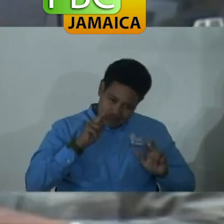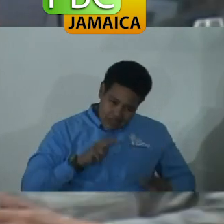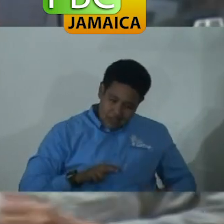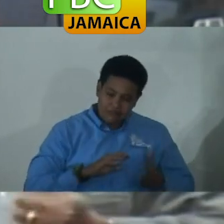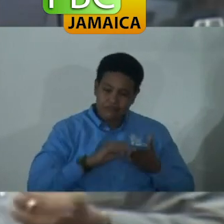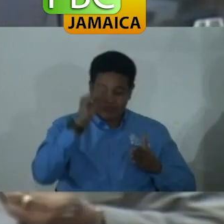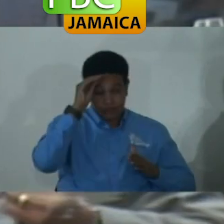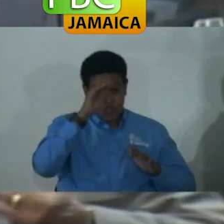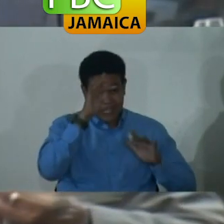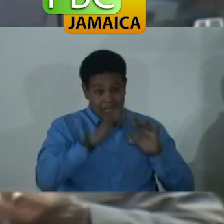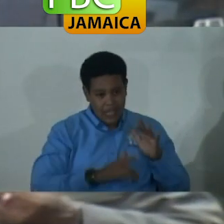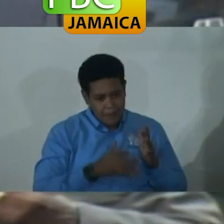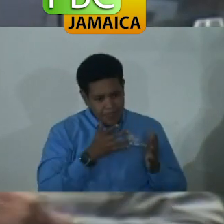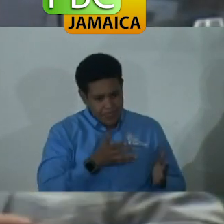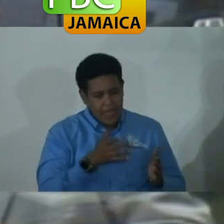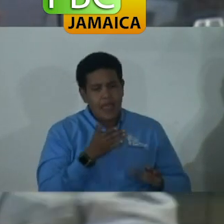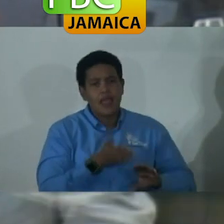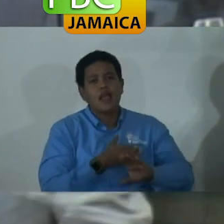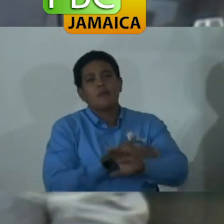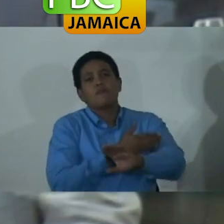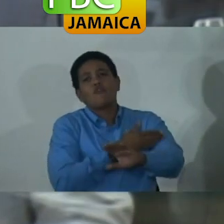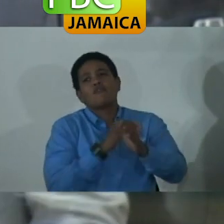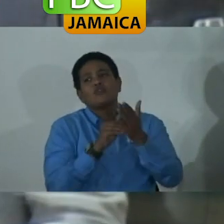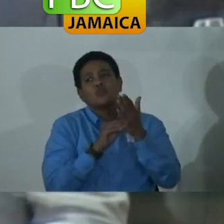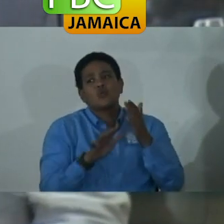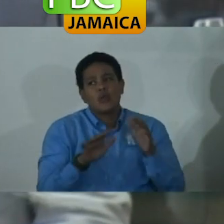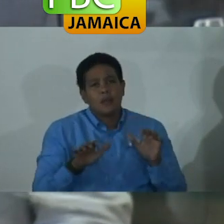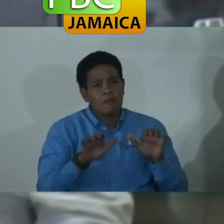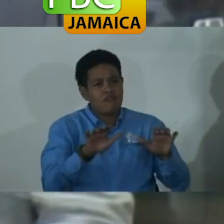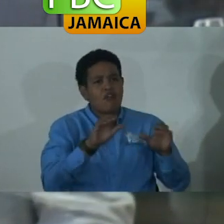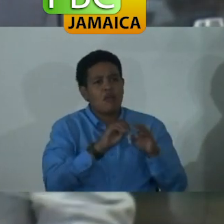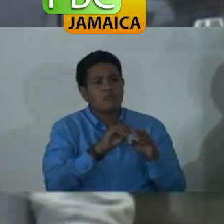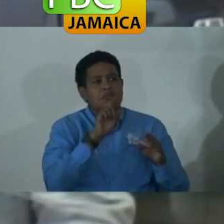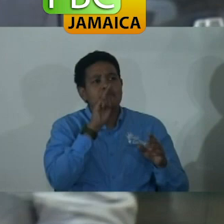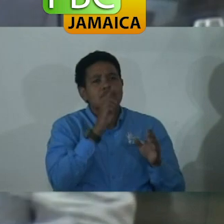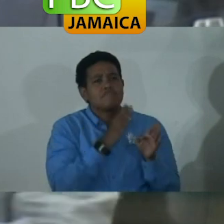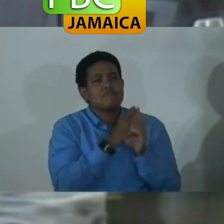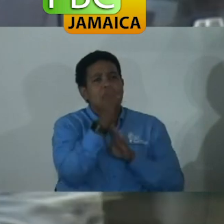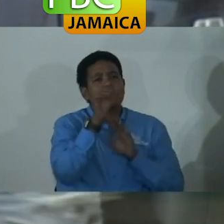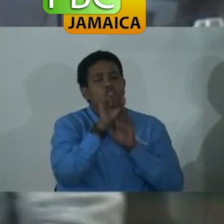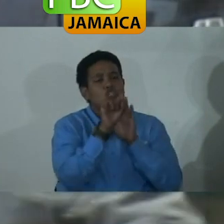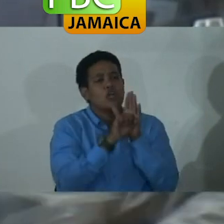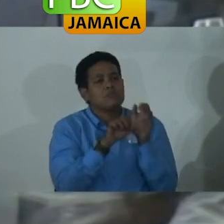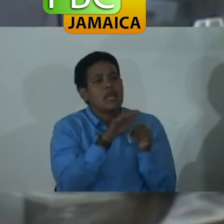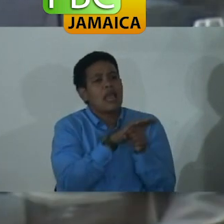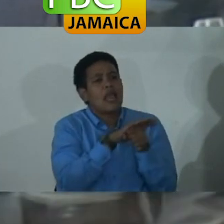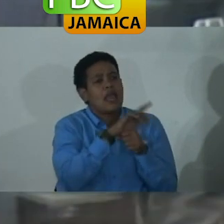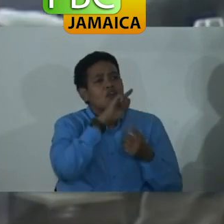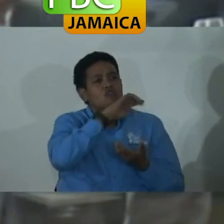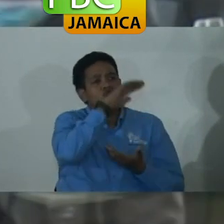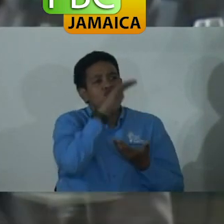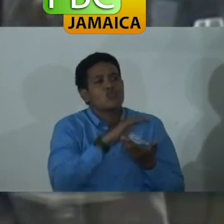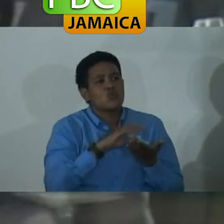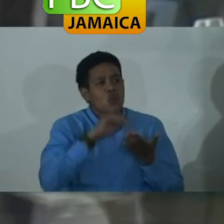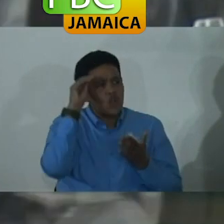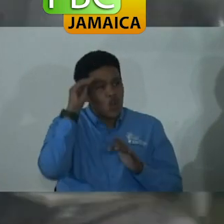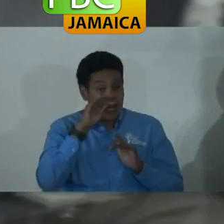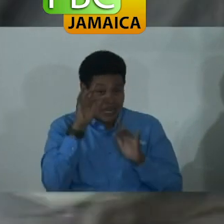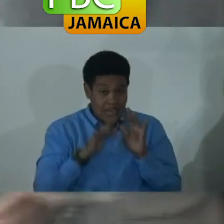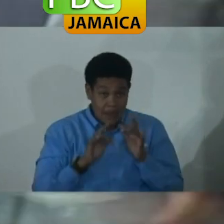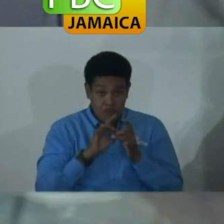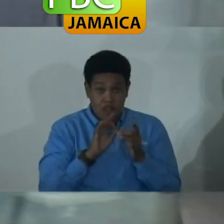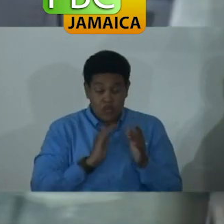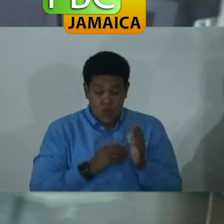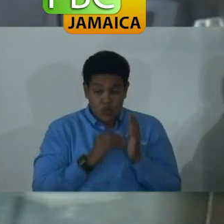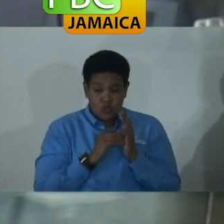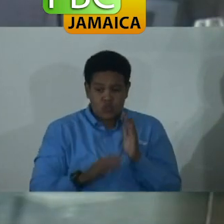learning gaps, improve student performance in core subject areas, reduce learning gaps among students in